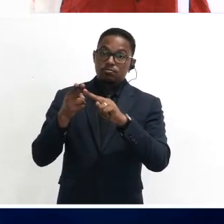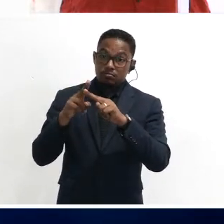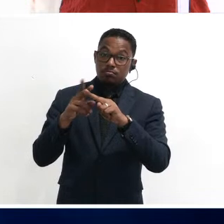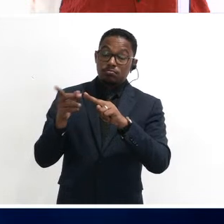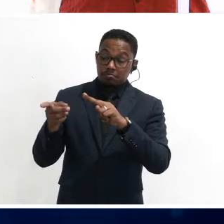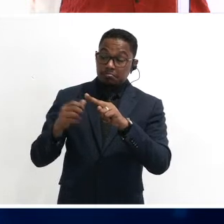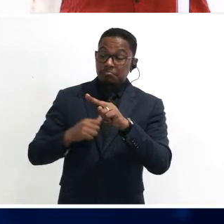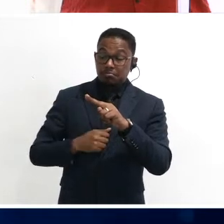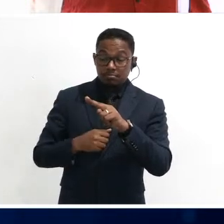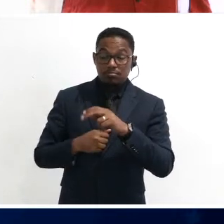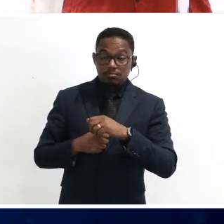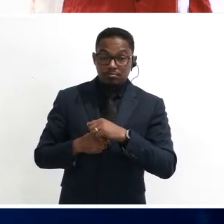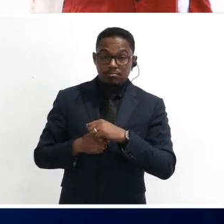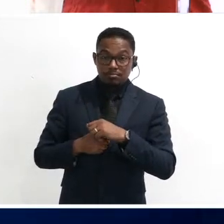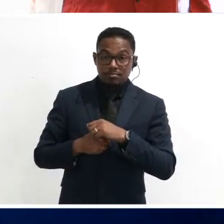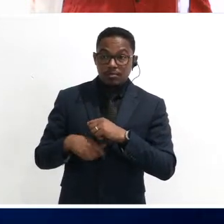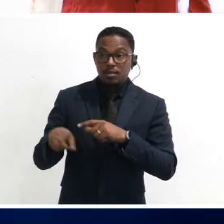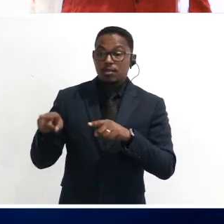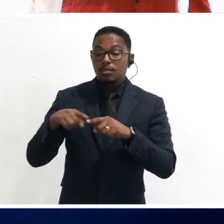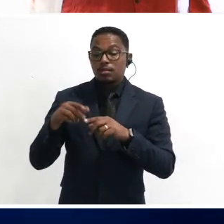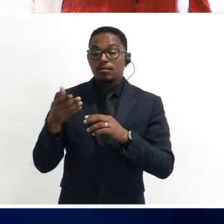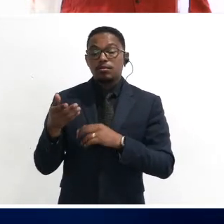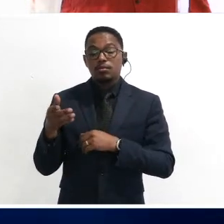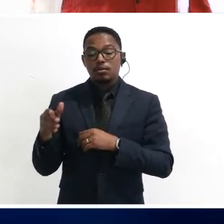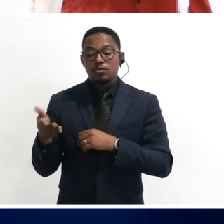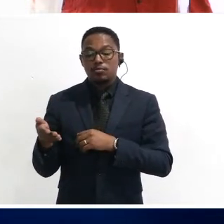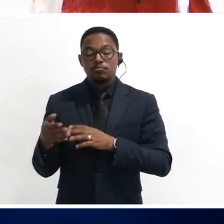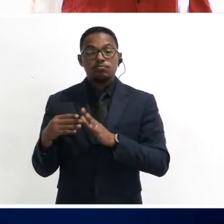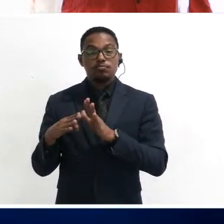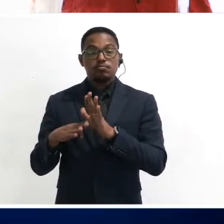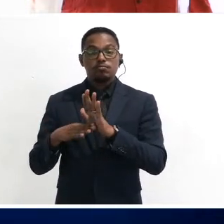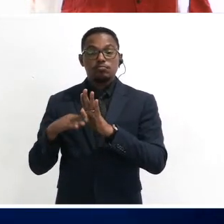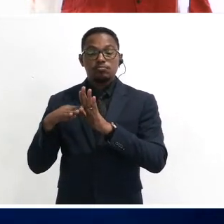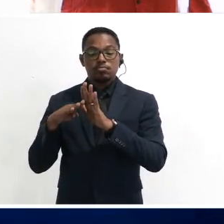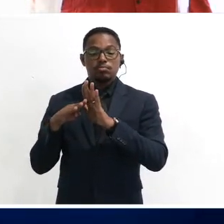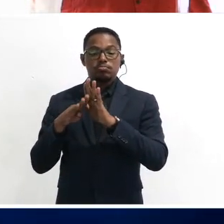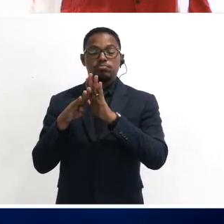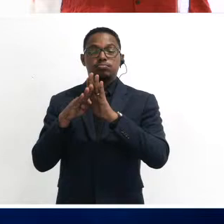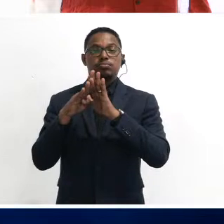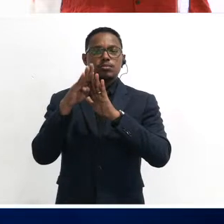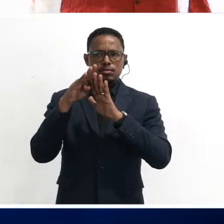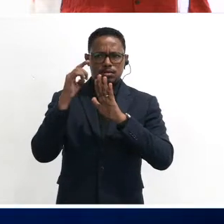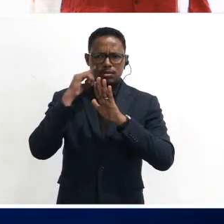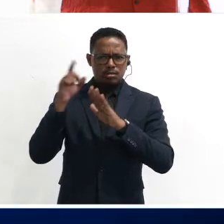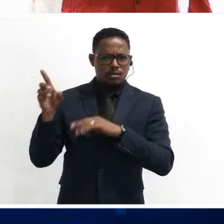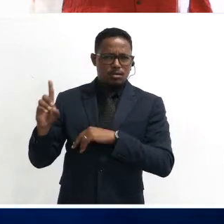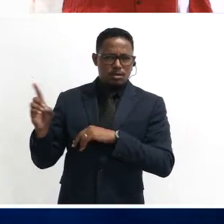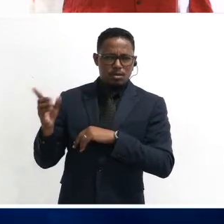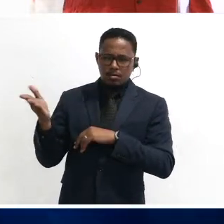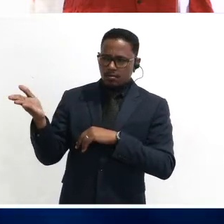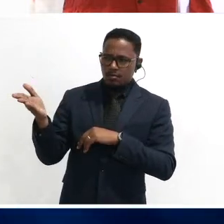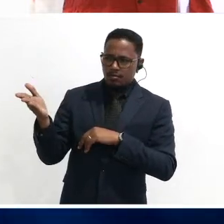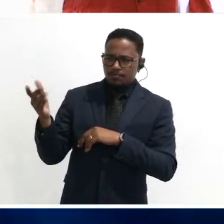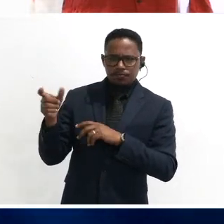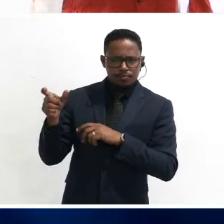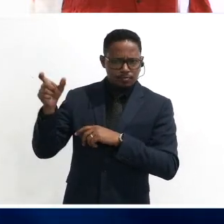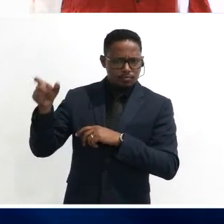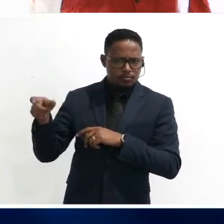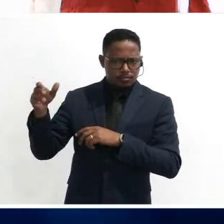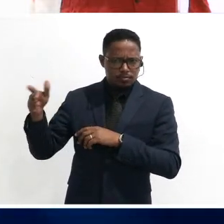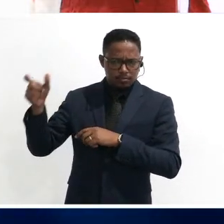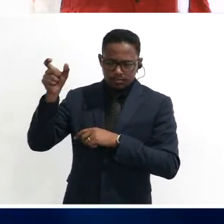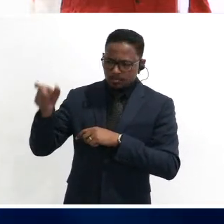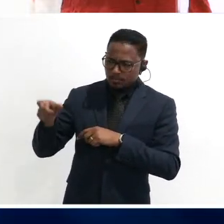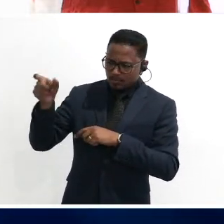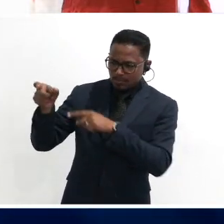a lot of growth, in particular, on the right-hand chart, you're seeing where the highest growth is there at the bottom. So automotive